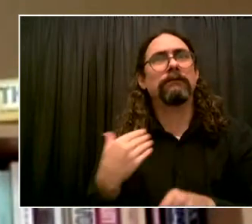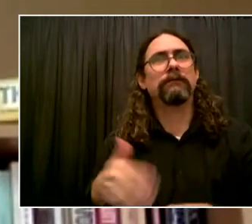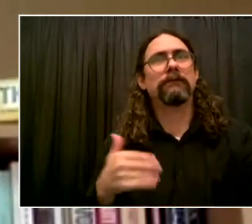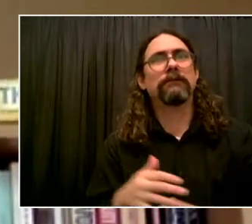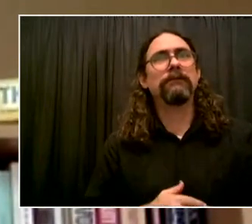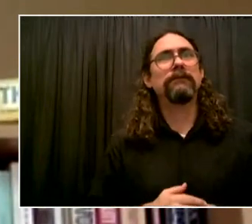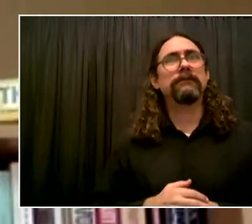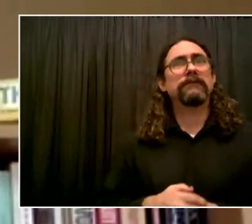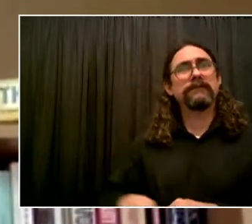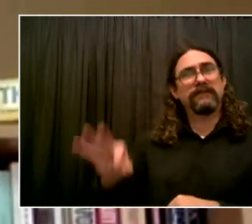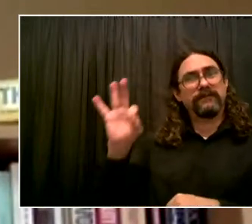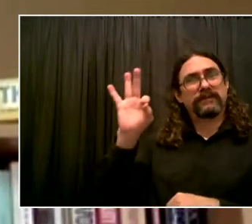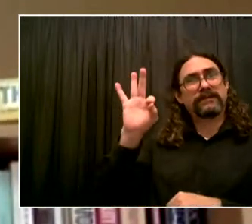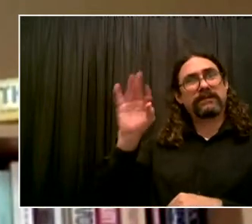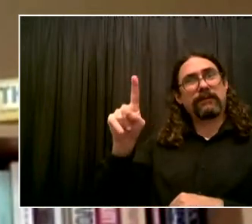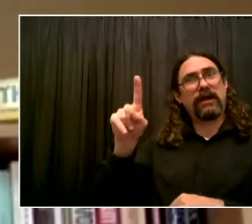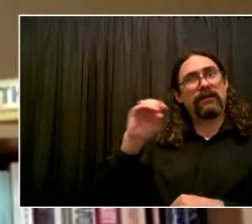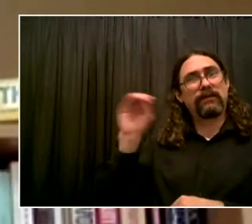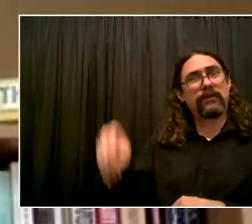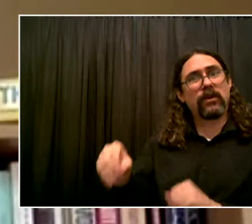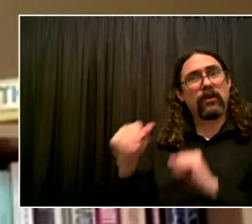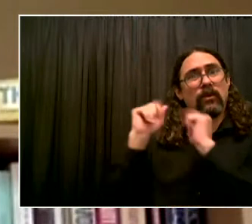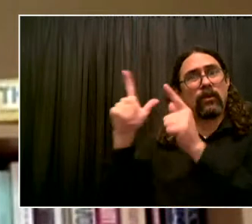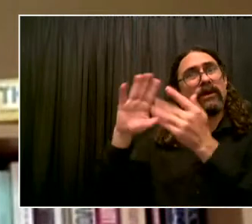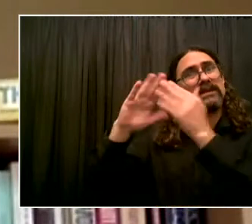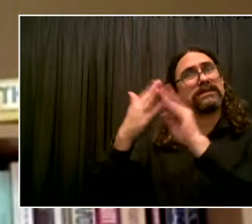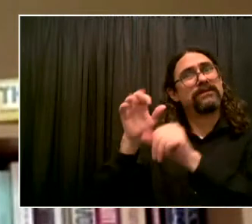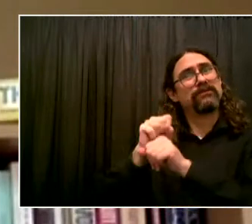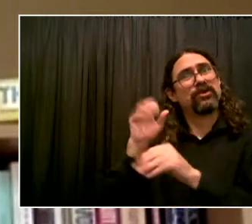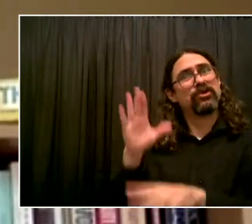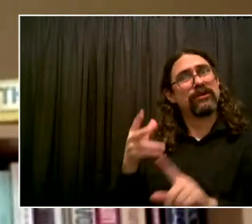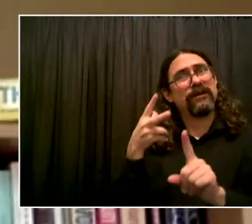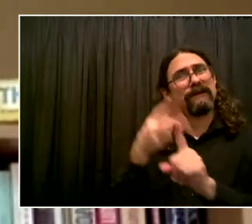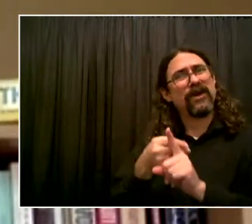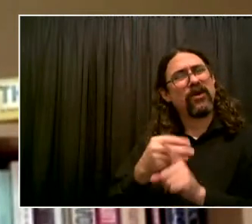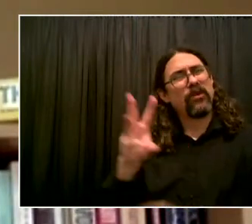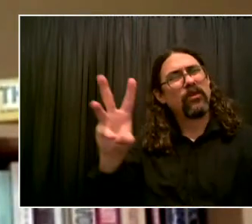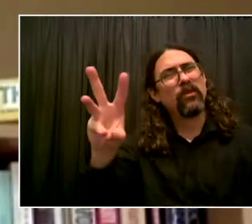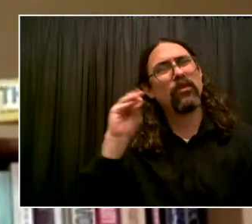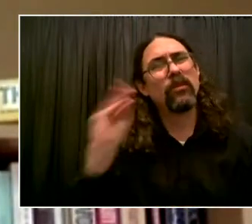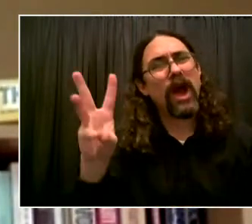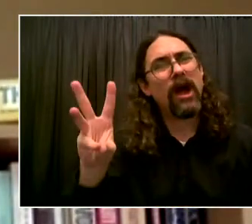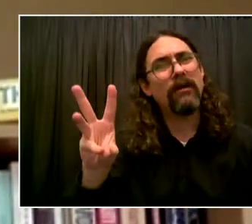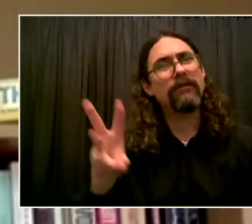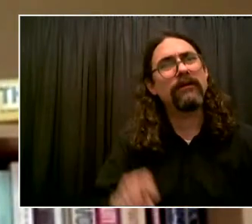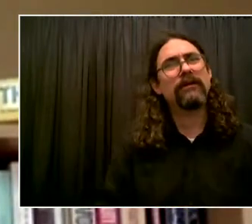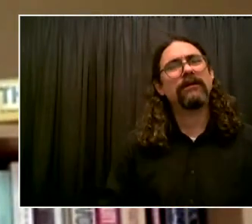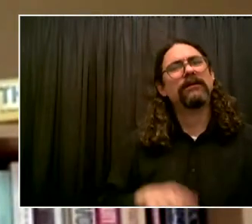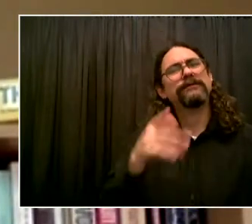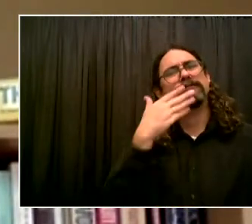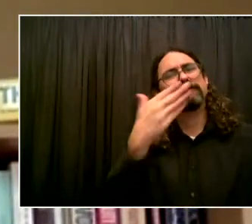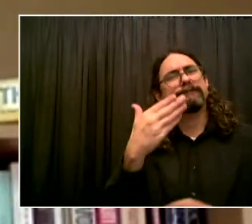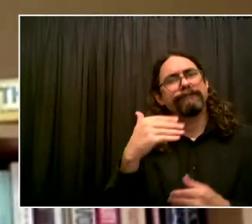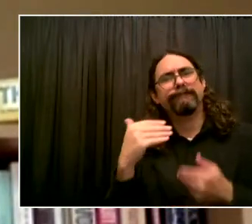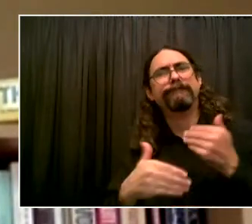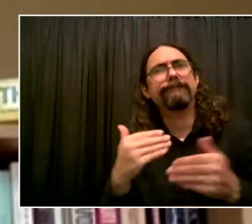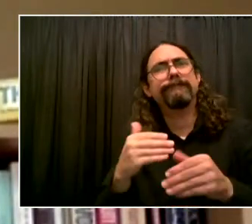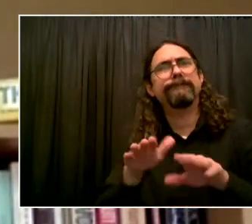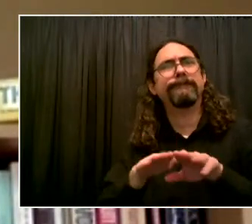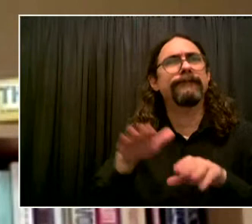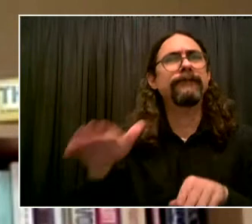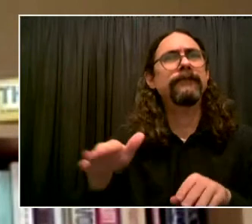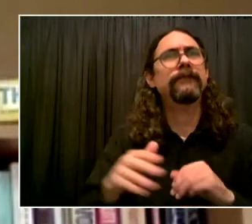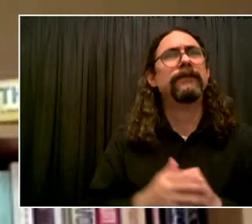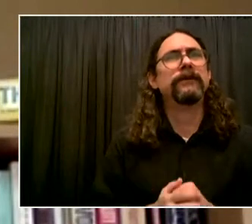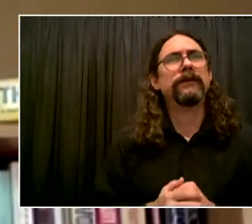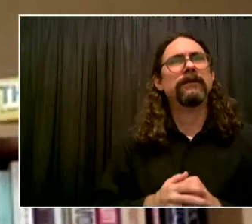deeply grateful to every single one of them. Thousands vaccinated over the weekend, amazing increases, as you said earlier,